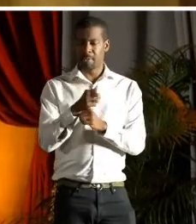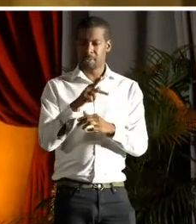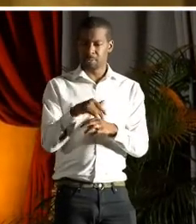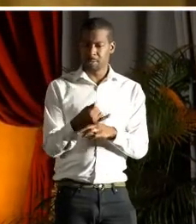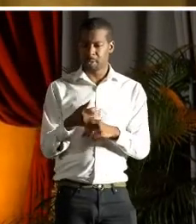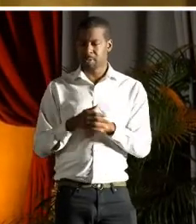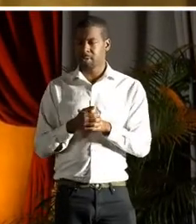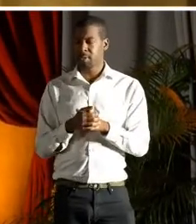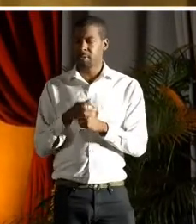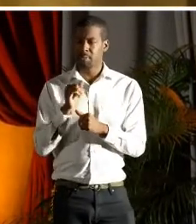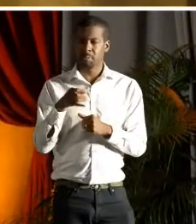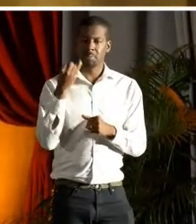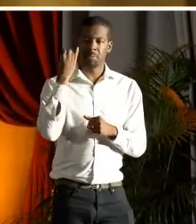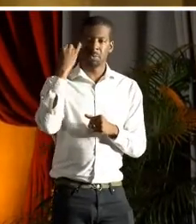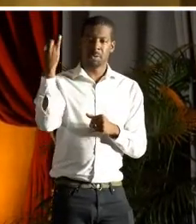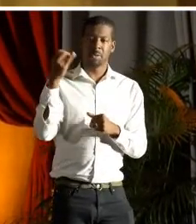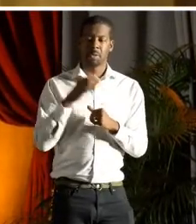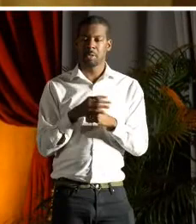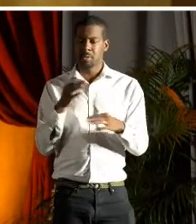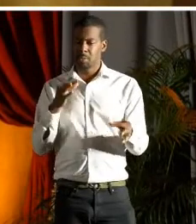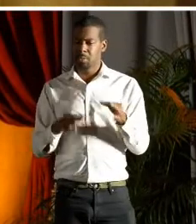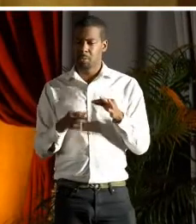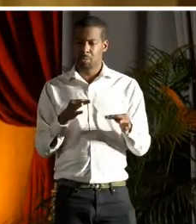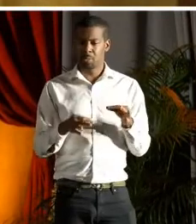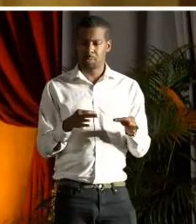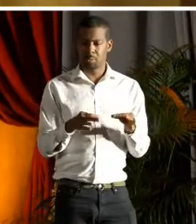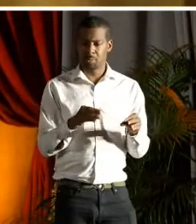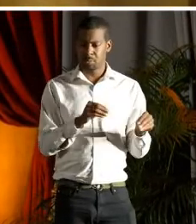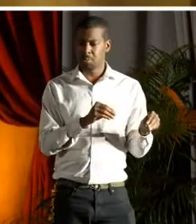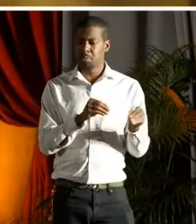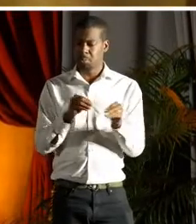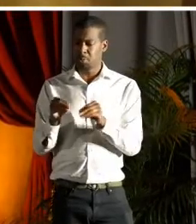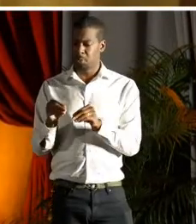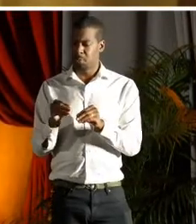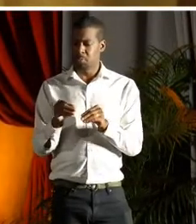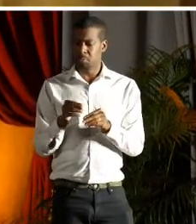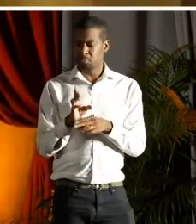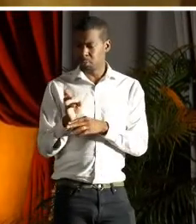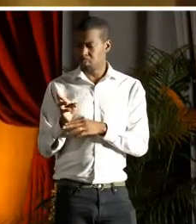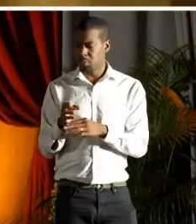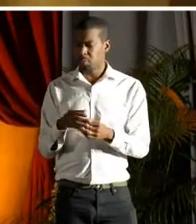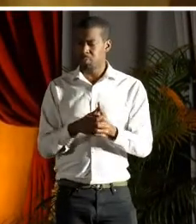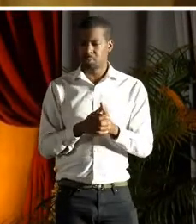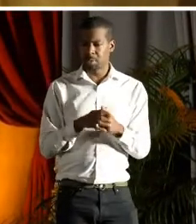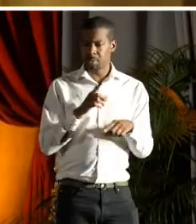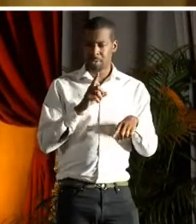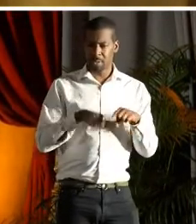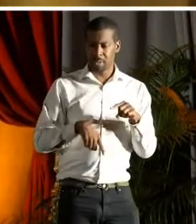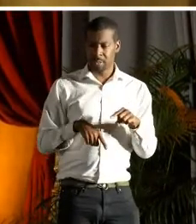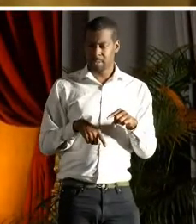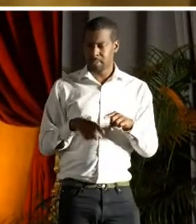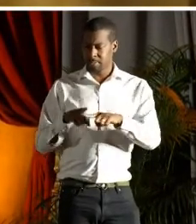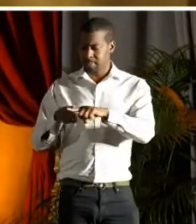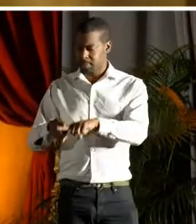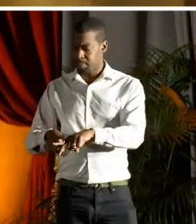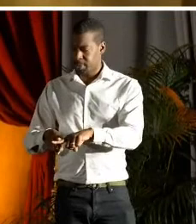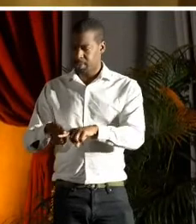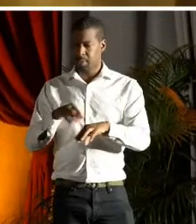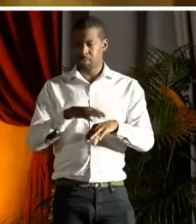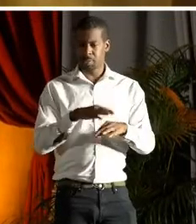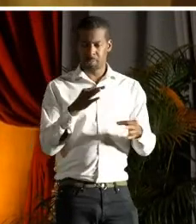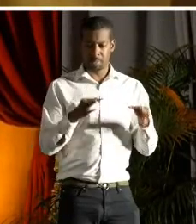the idea that the courts were moving to the right and that we could not rely upon the